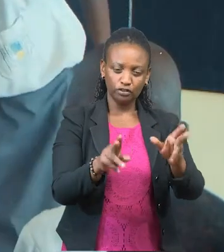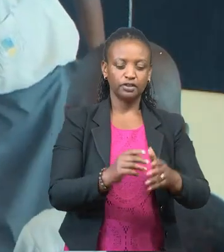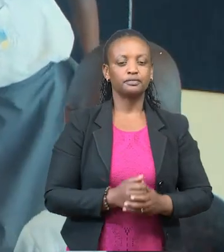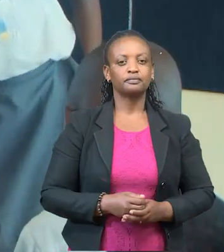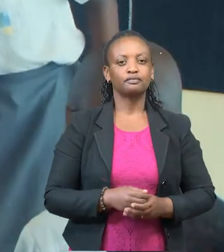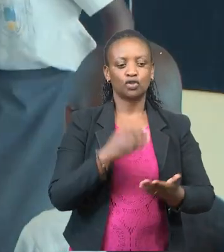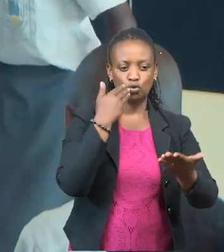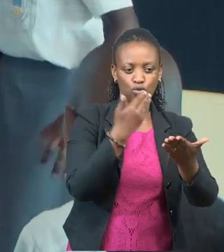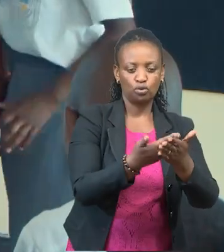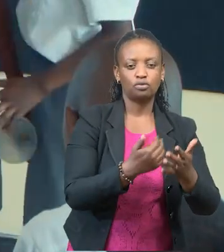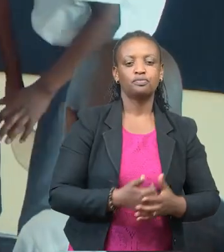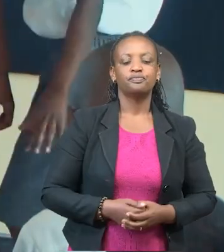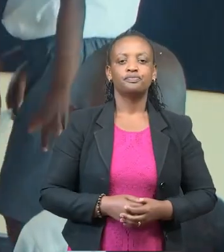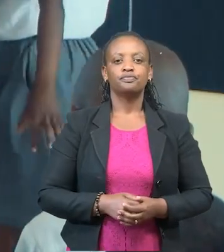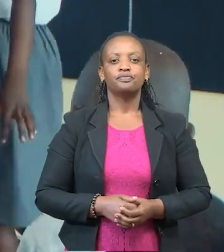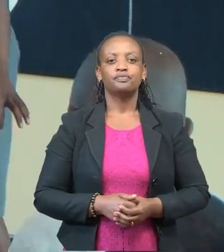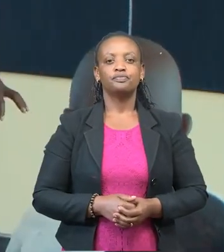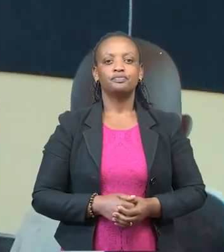So, good.